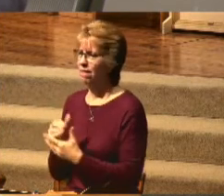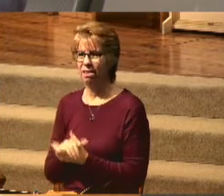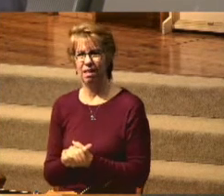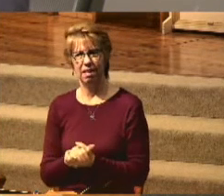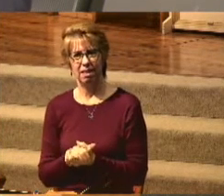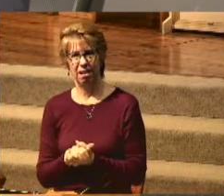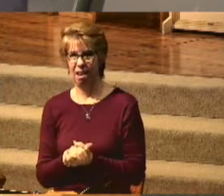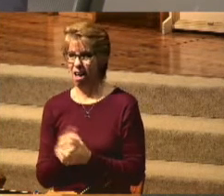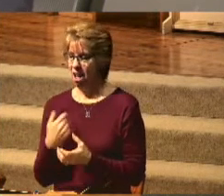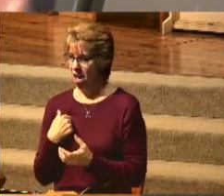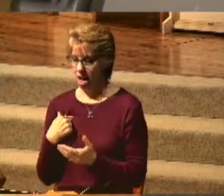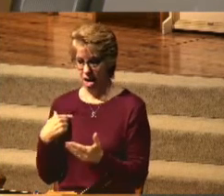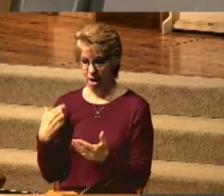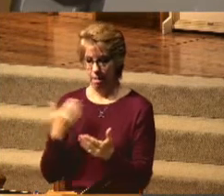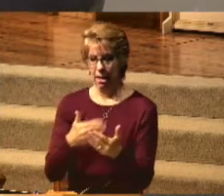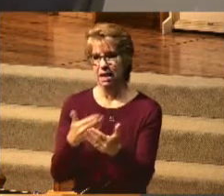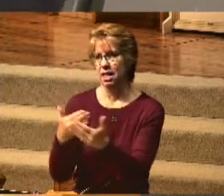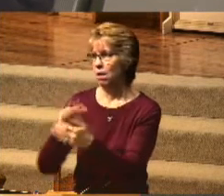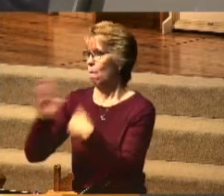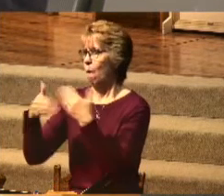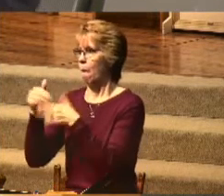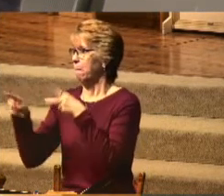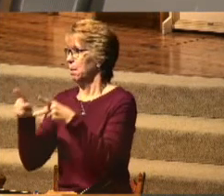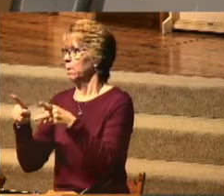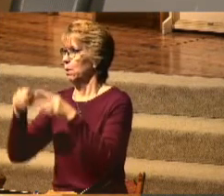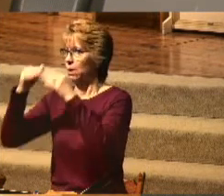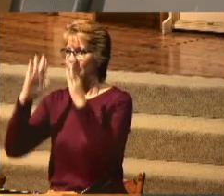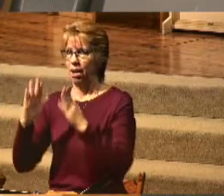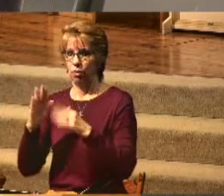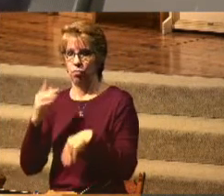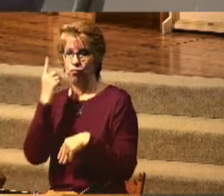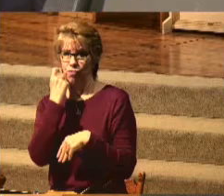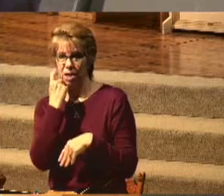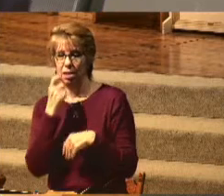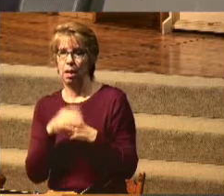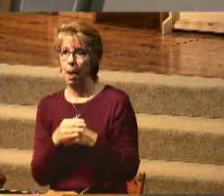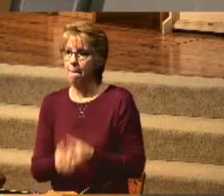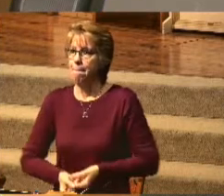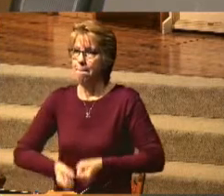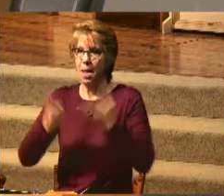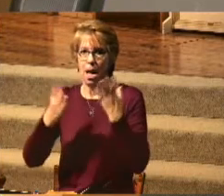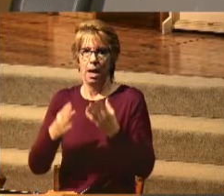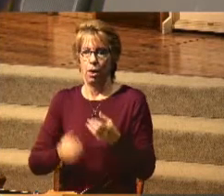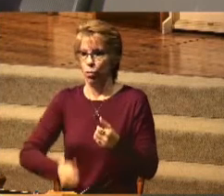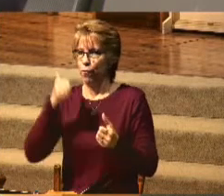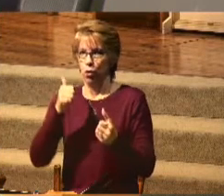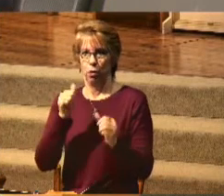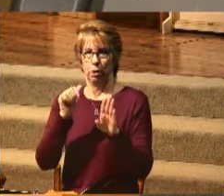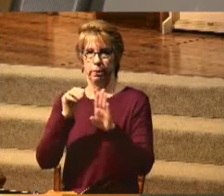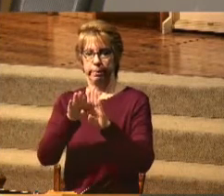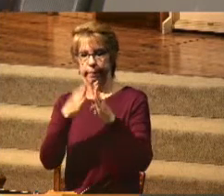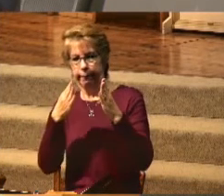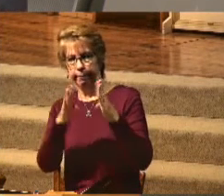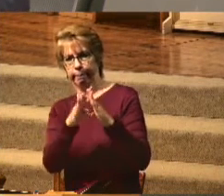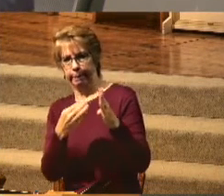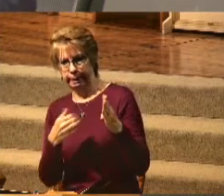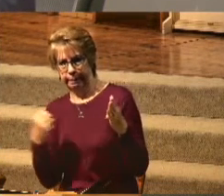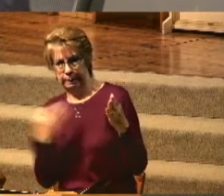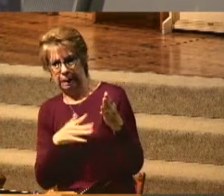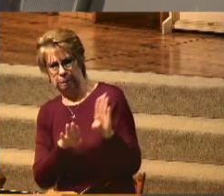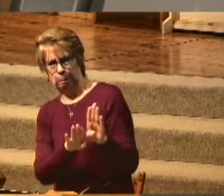I've been around probably everybody's house in here. And a lot of them, they come to the door and they're afraid to open the